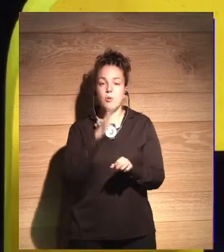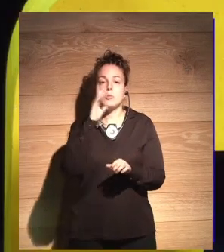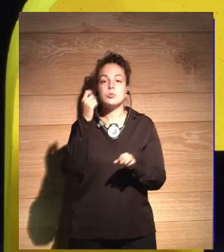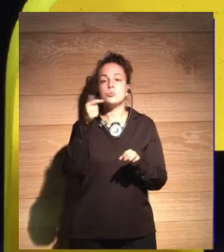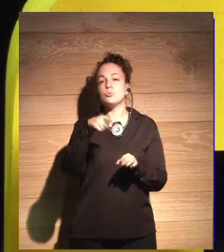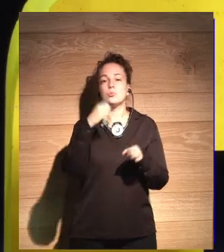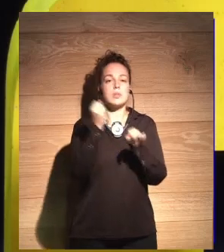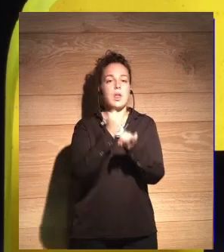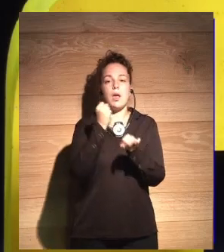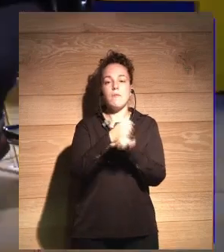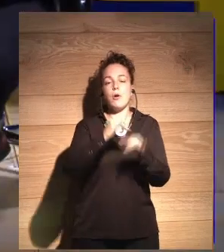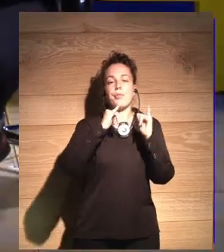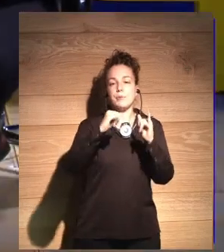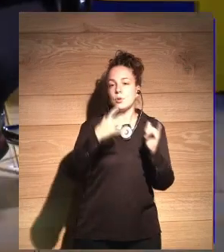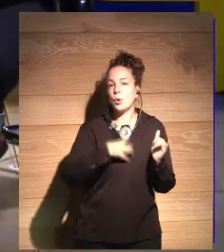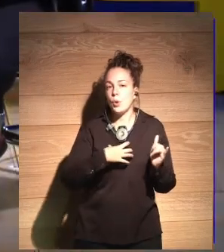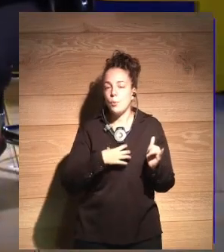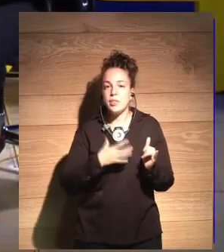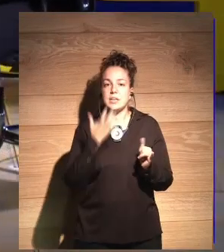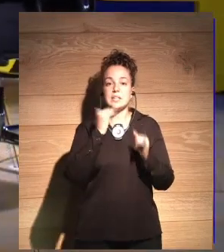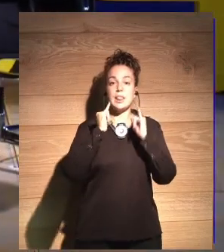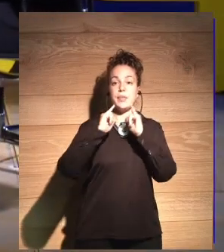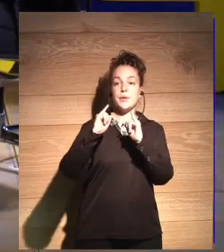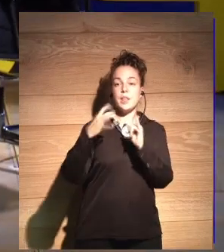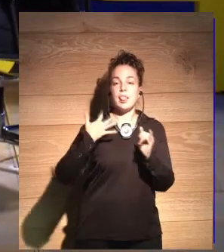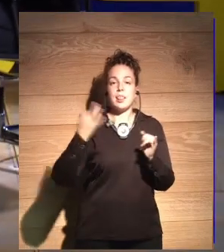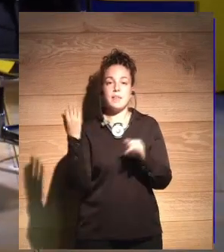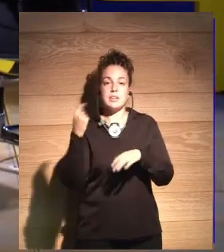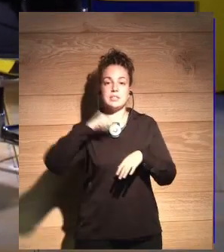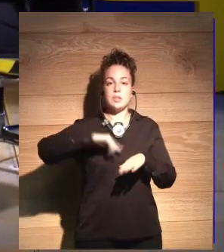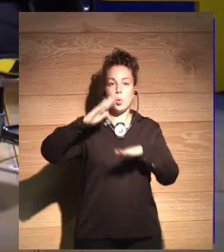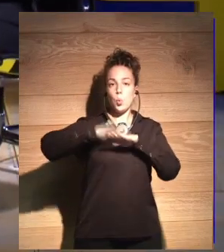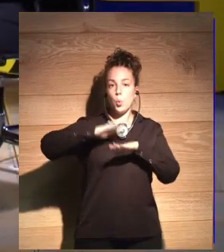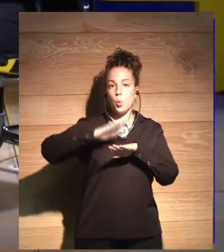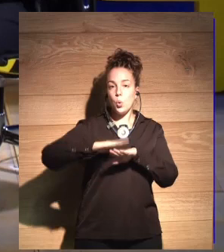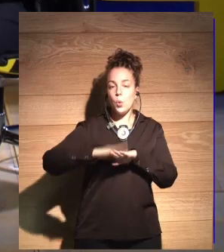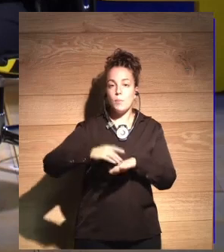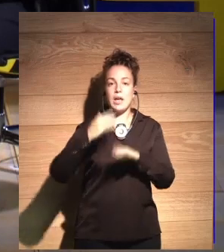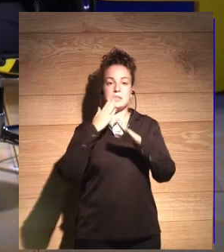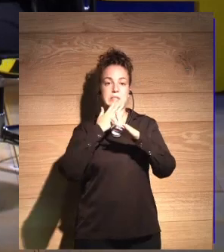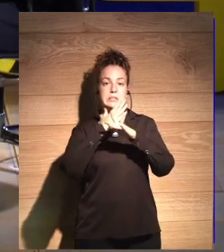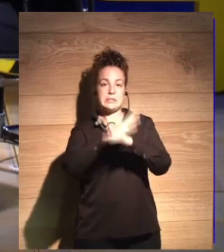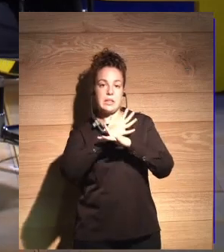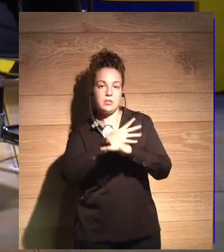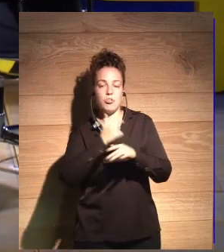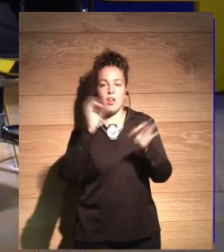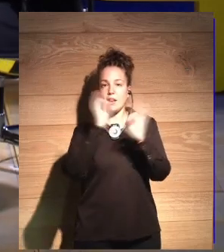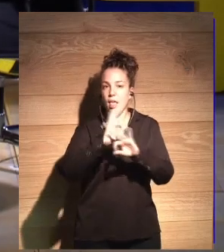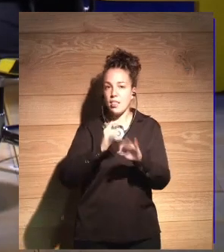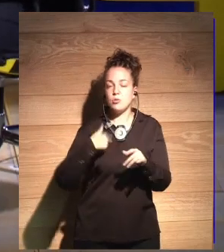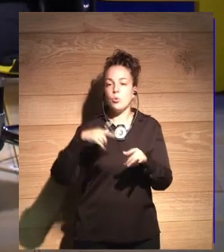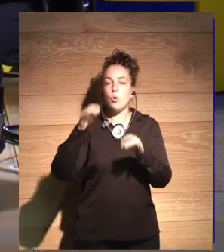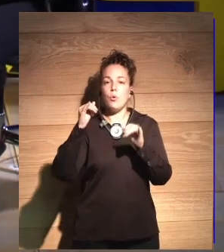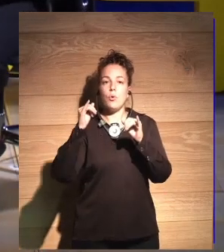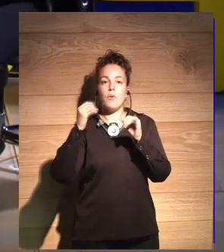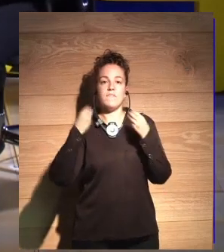fun because you should feel guilty. Don't have sex. Definitely don't enjoy the pleasure of life. This is why Spain